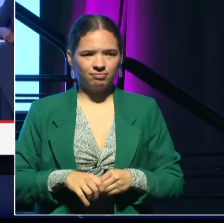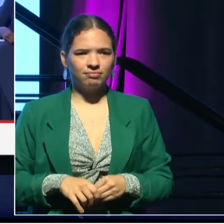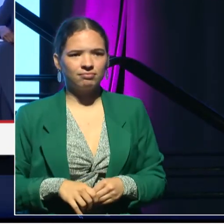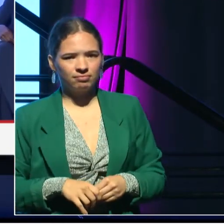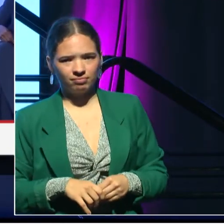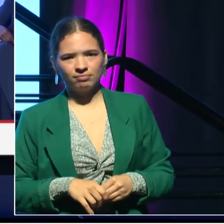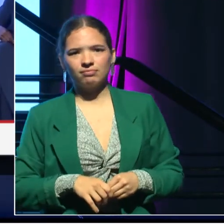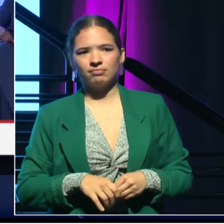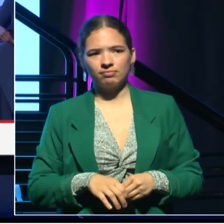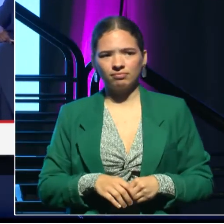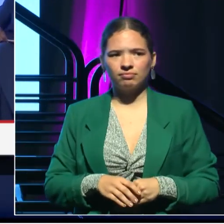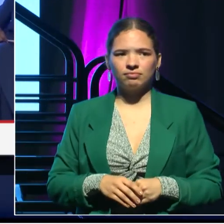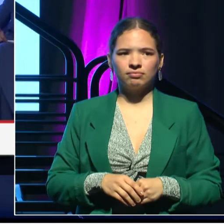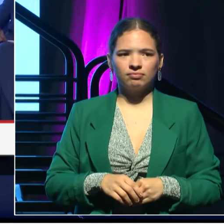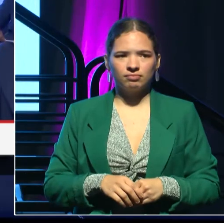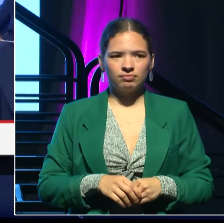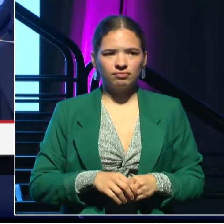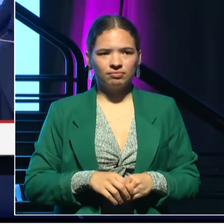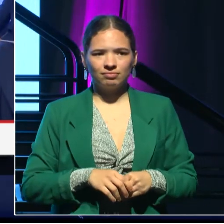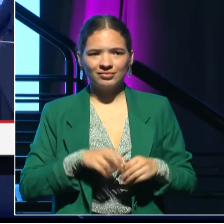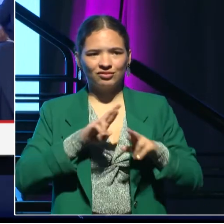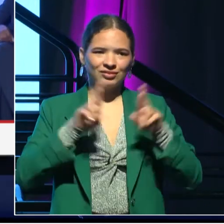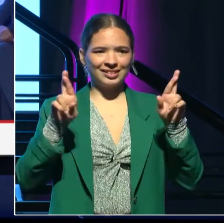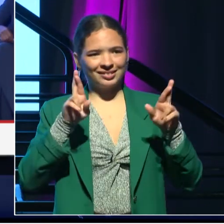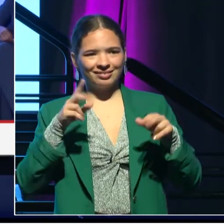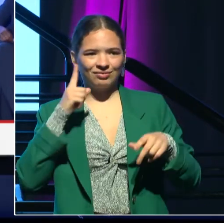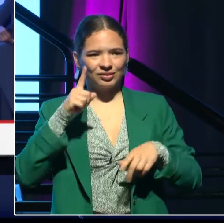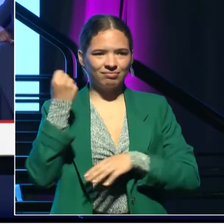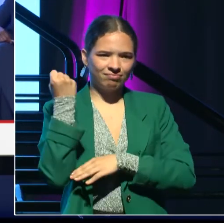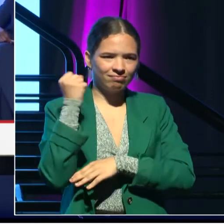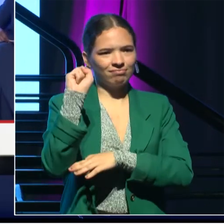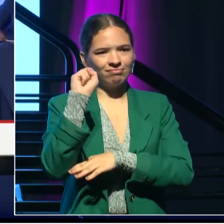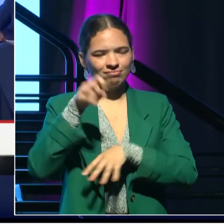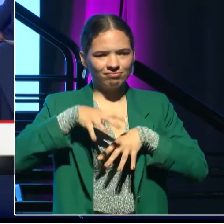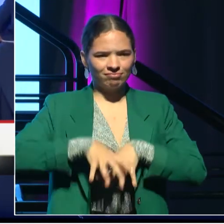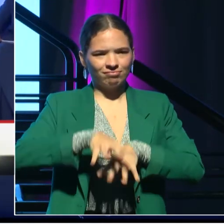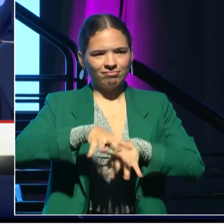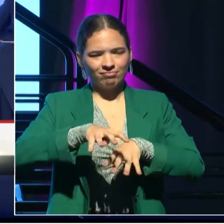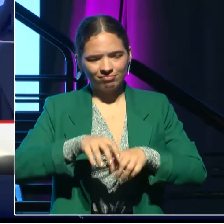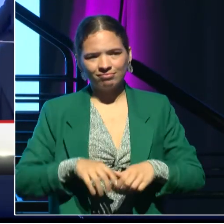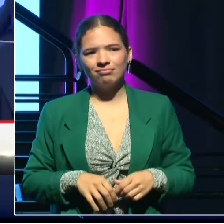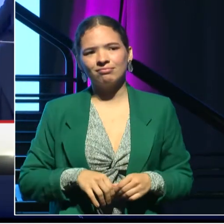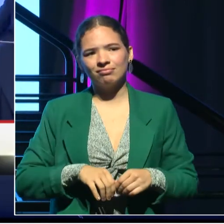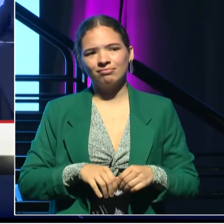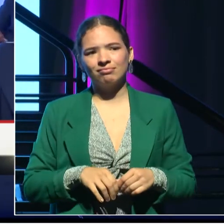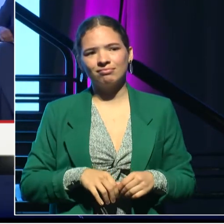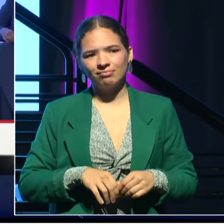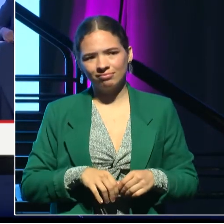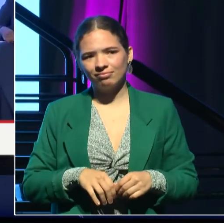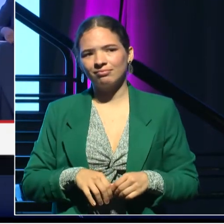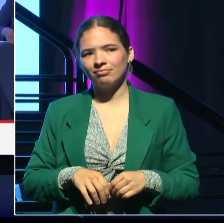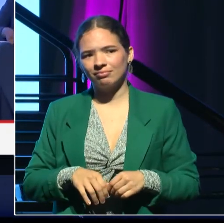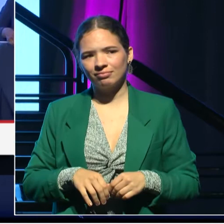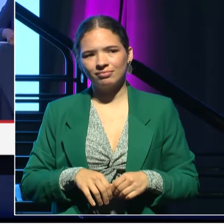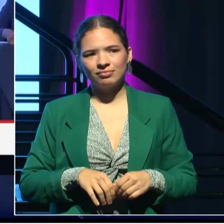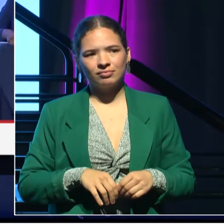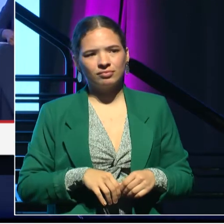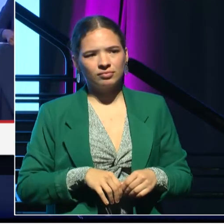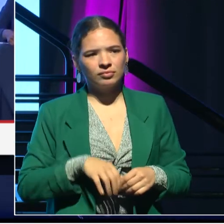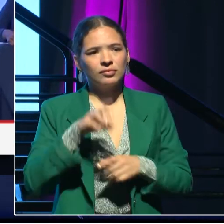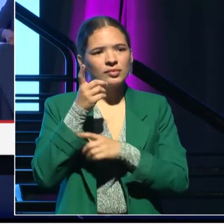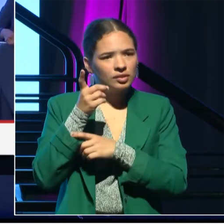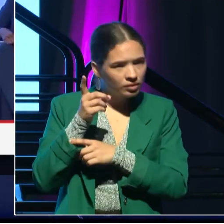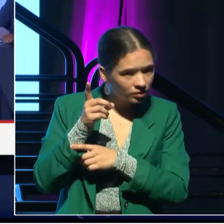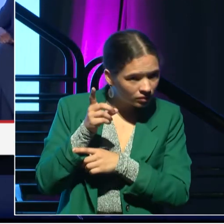Thank you, thank you. Those are marching orders for all of us. Those are marching orders. Dr. Anu Koga, I'd like to ask